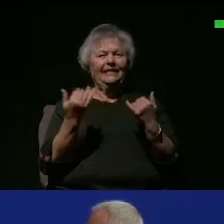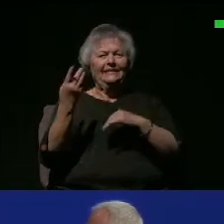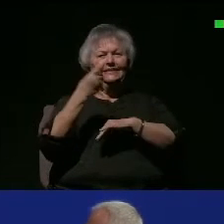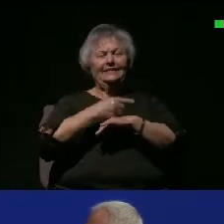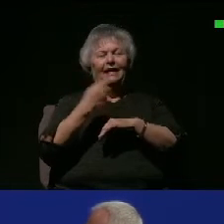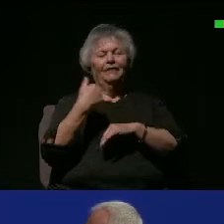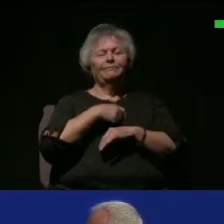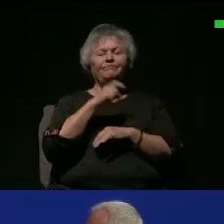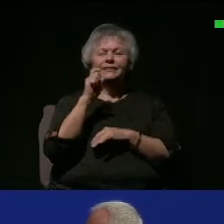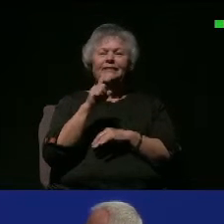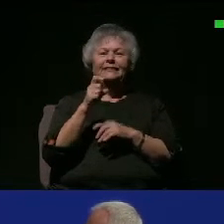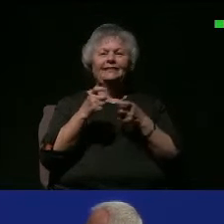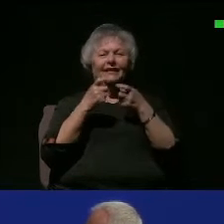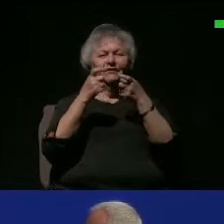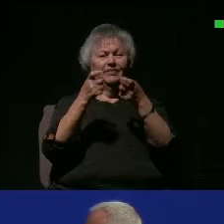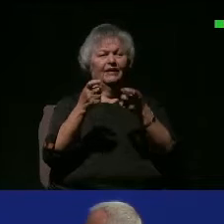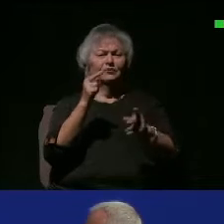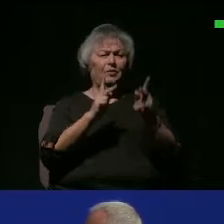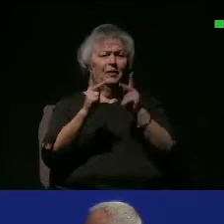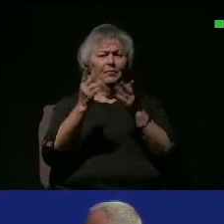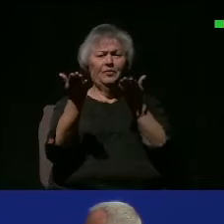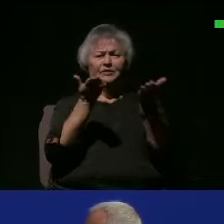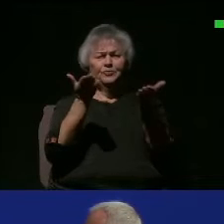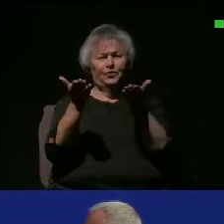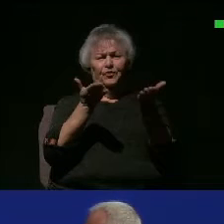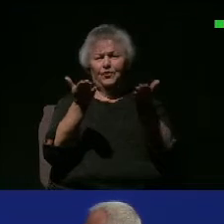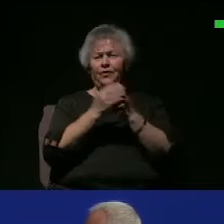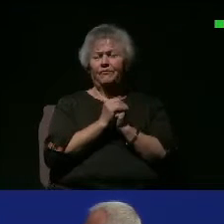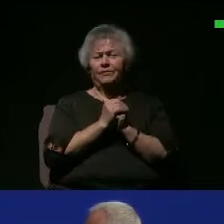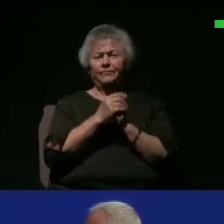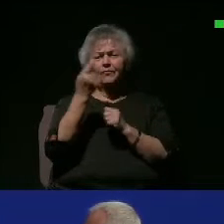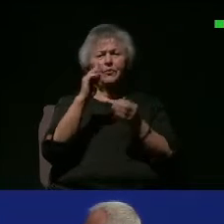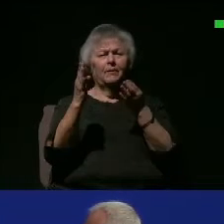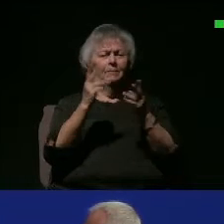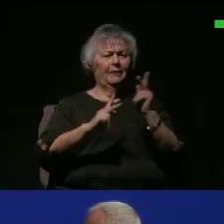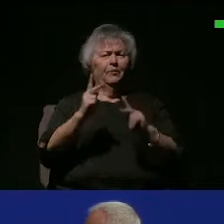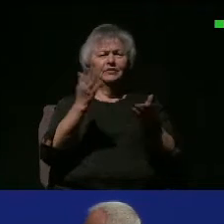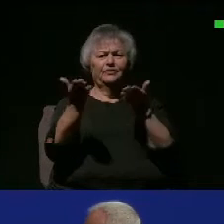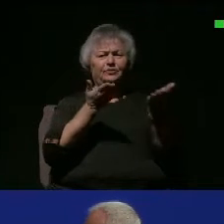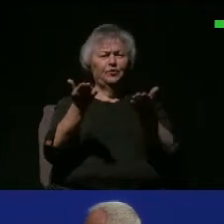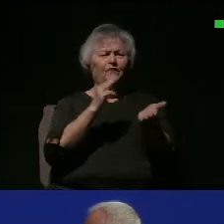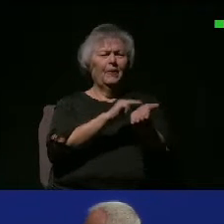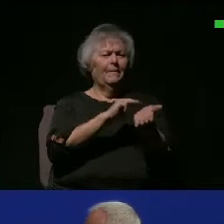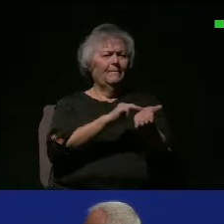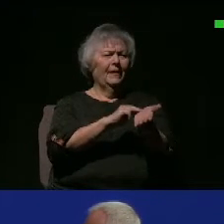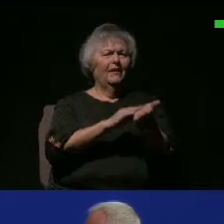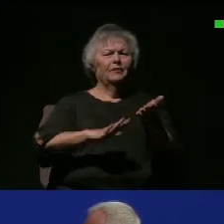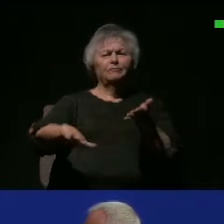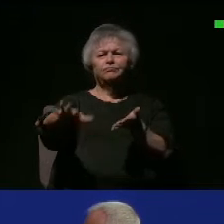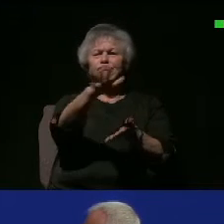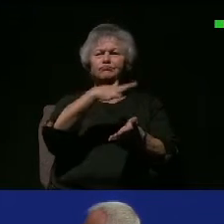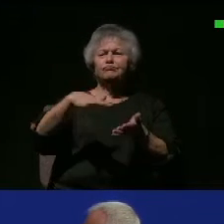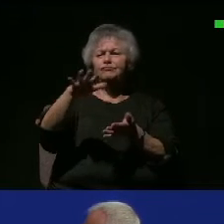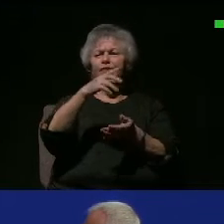thanks to those who are serving. Obviously, we just did that for those who are serving in the medical community and how much they deserve